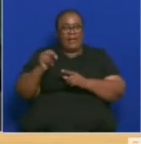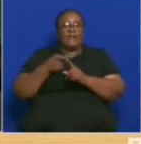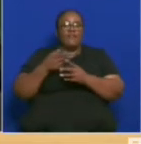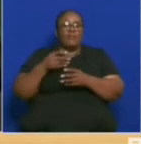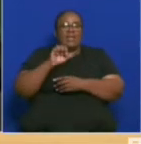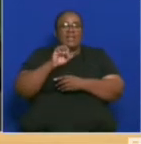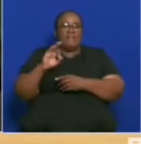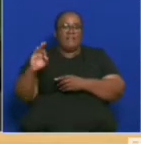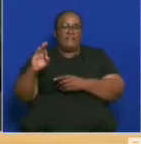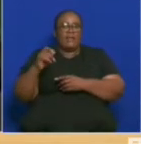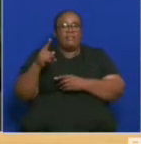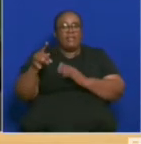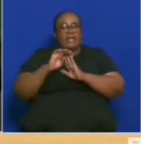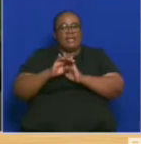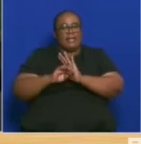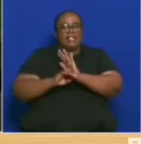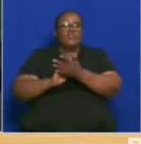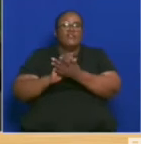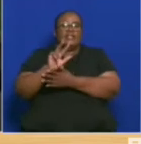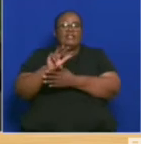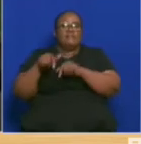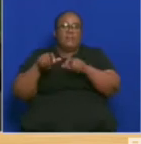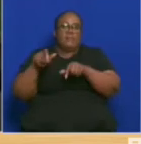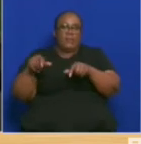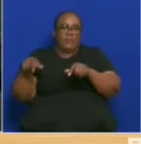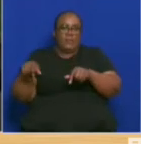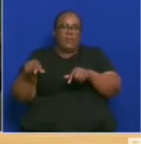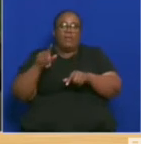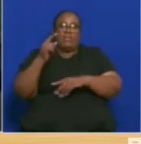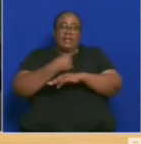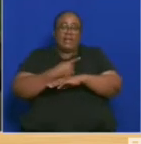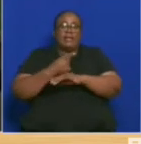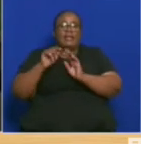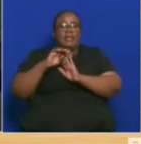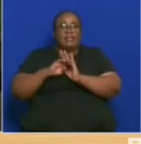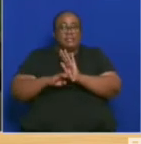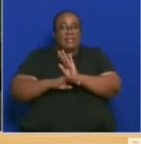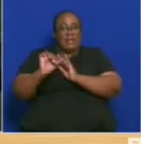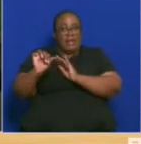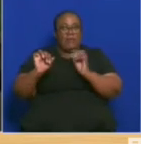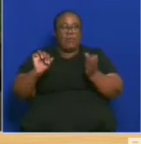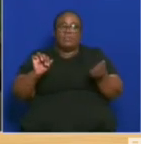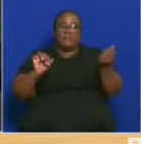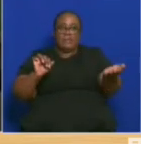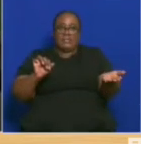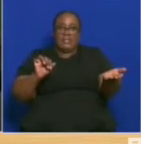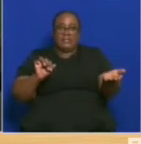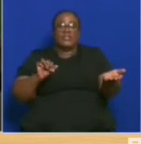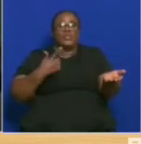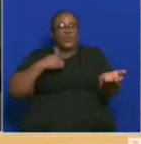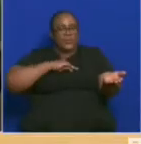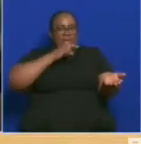people. On that day, the list was submitted. We submitted names like our